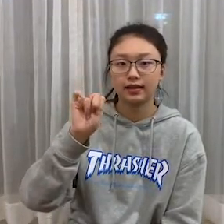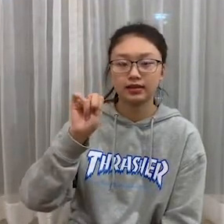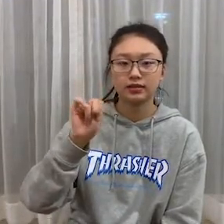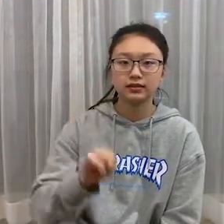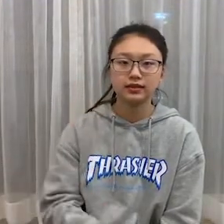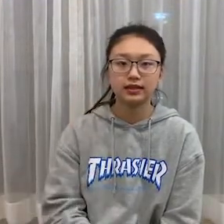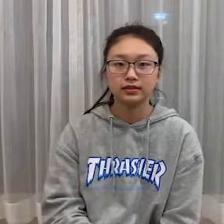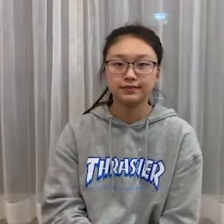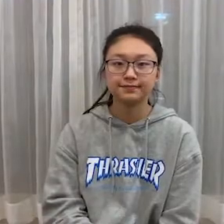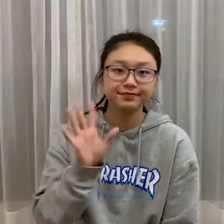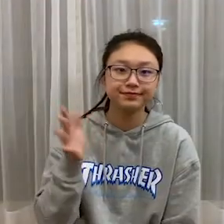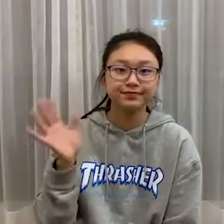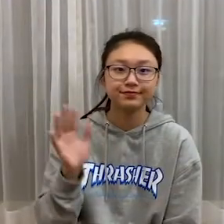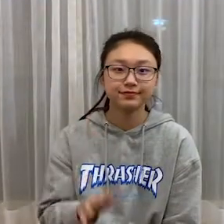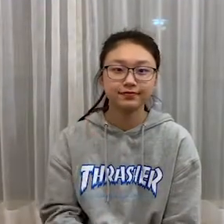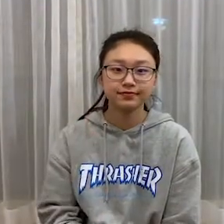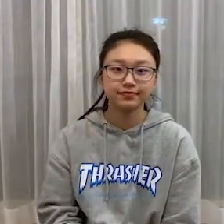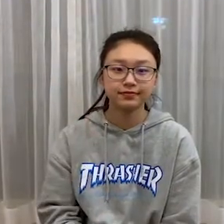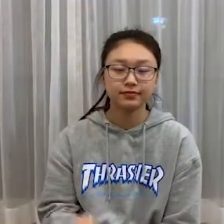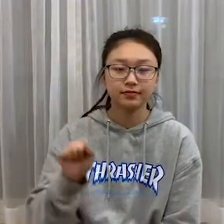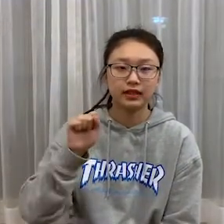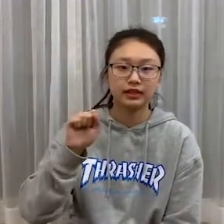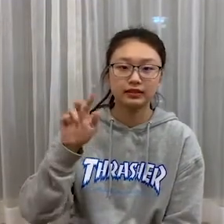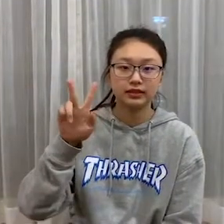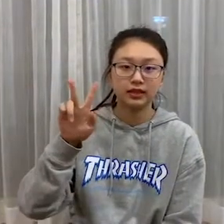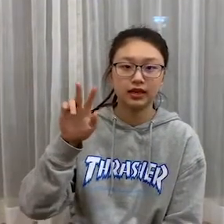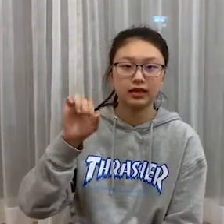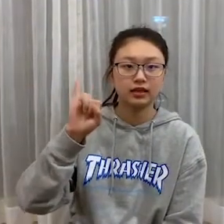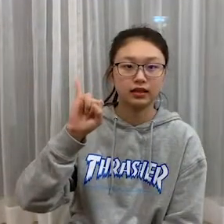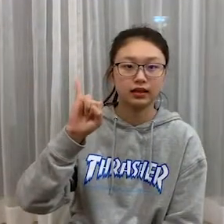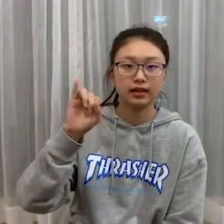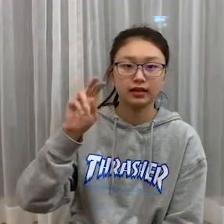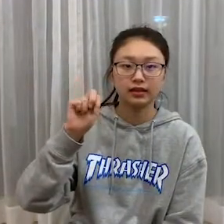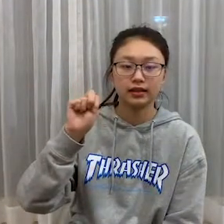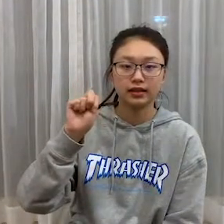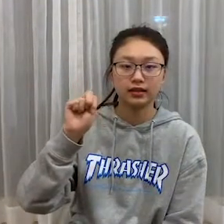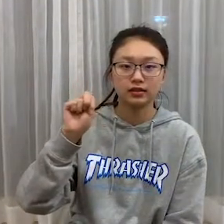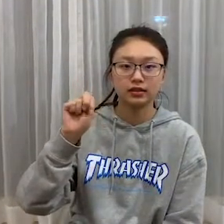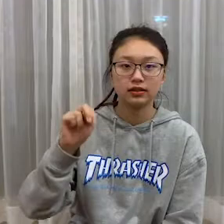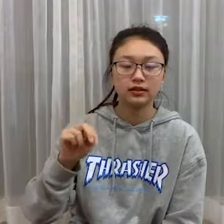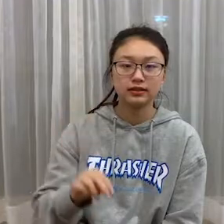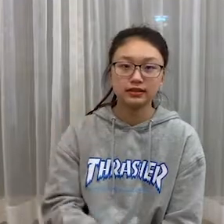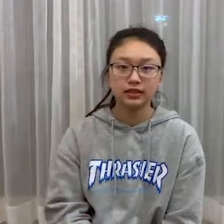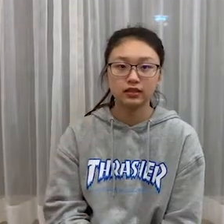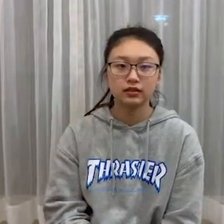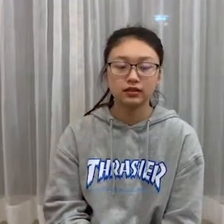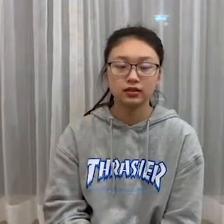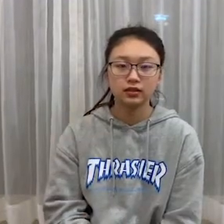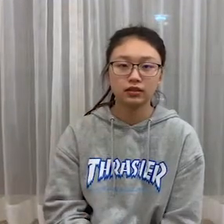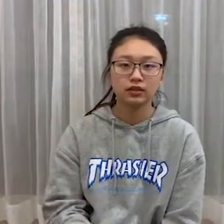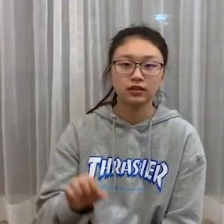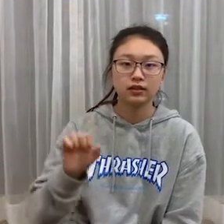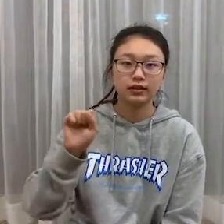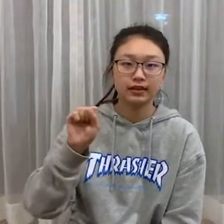Normally, if you're talking about like fruits, vegetables, and also shell, if of like a grain or a nut,